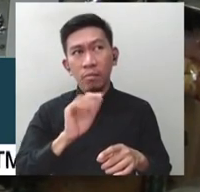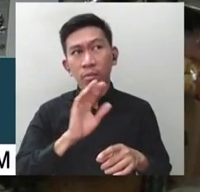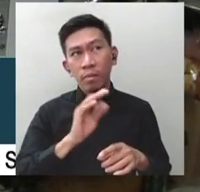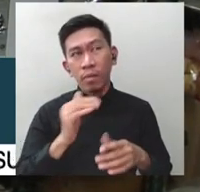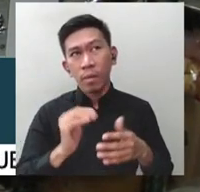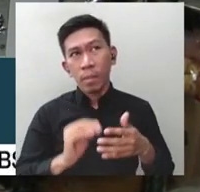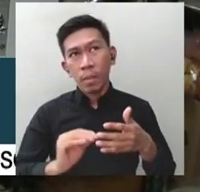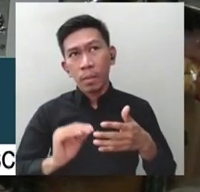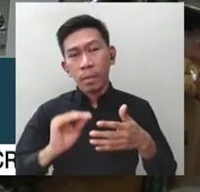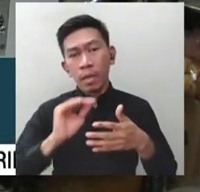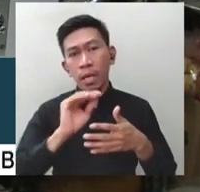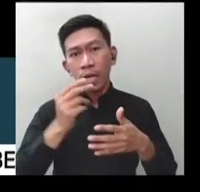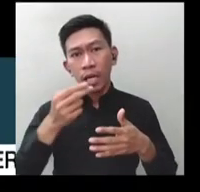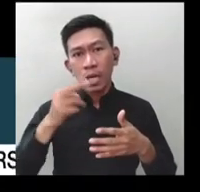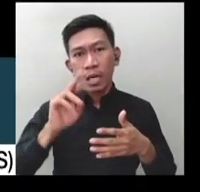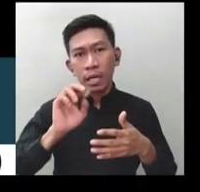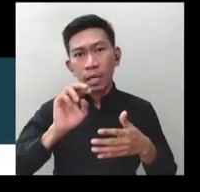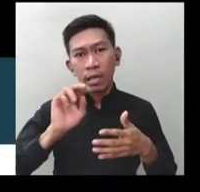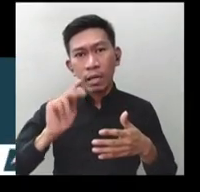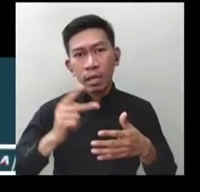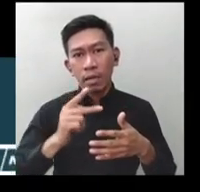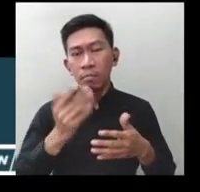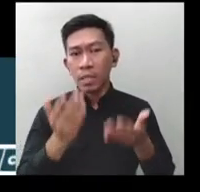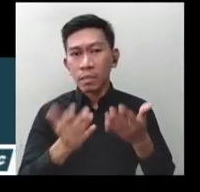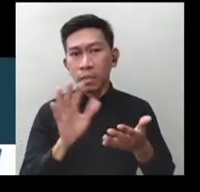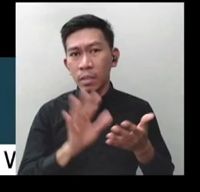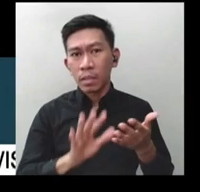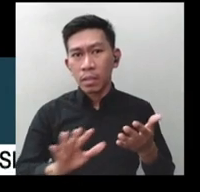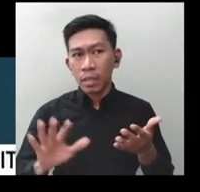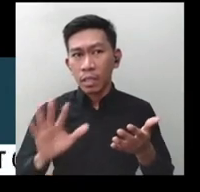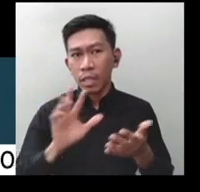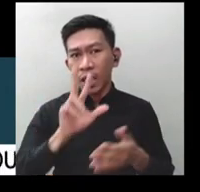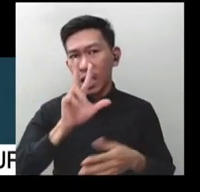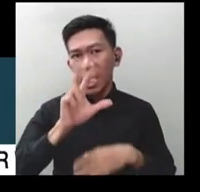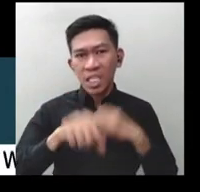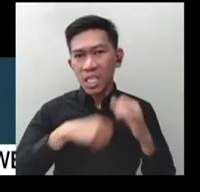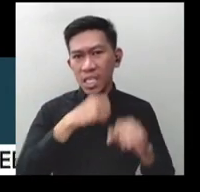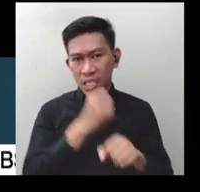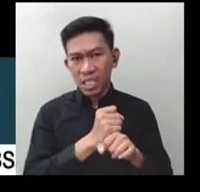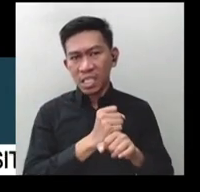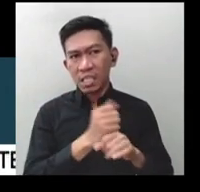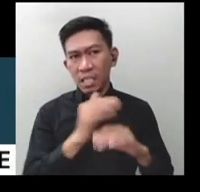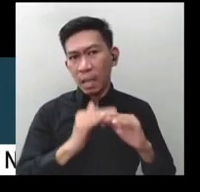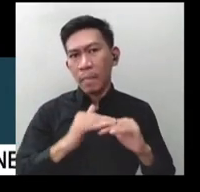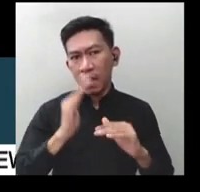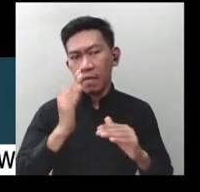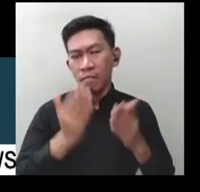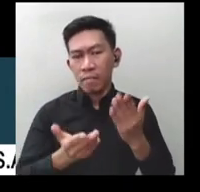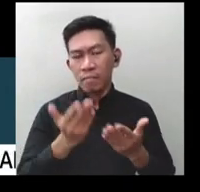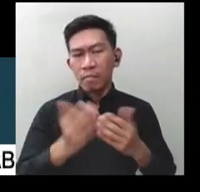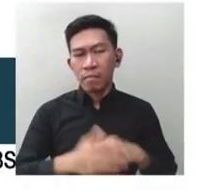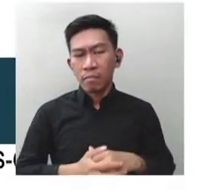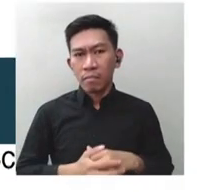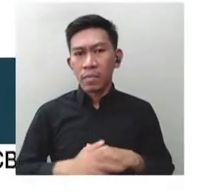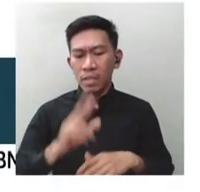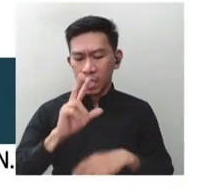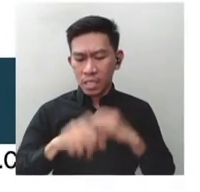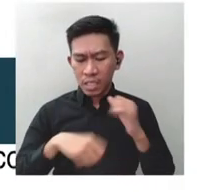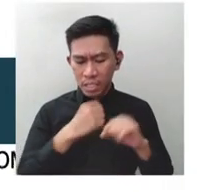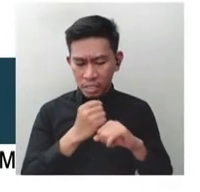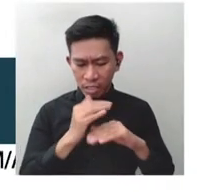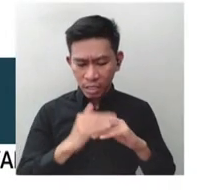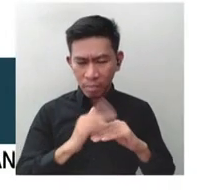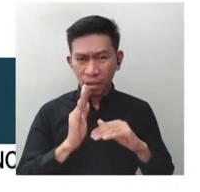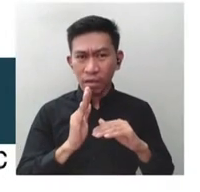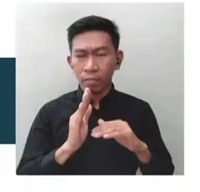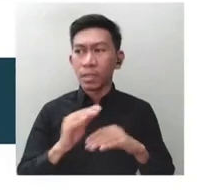serving the police service is at least 3 years or 3 years and above. 3 years and above, and yet they don't know the